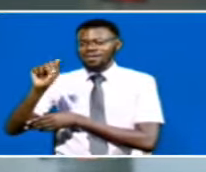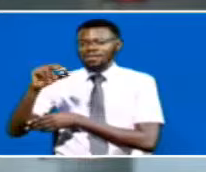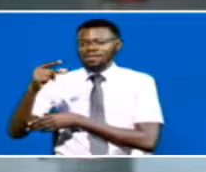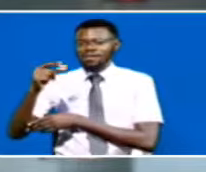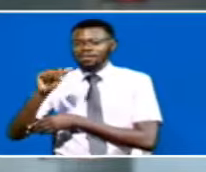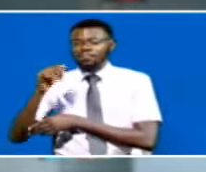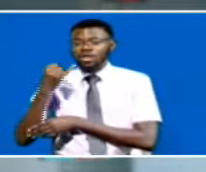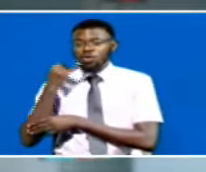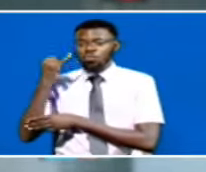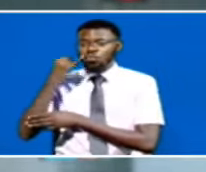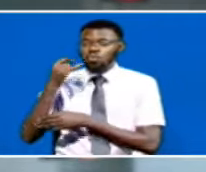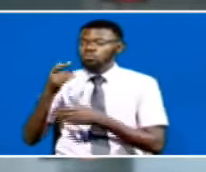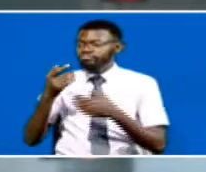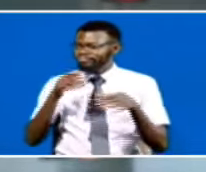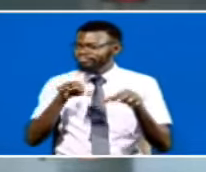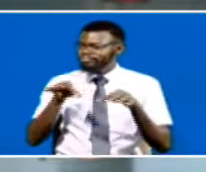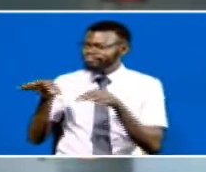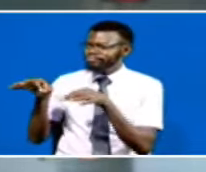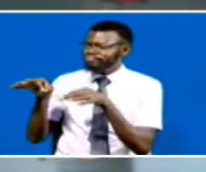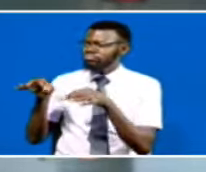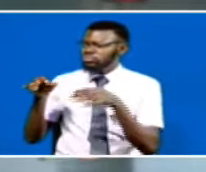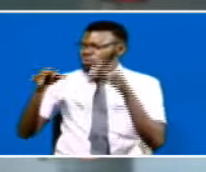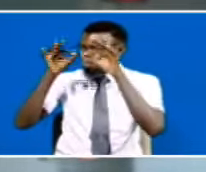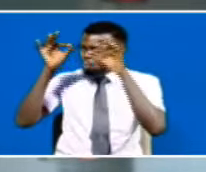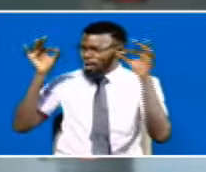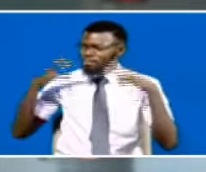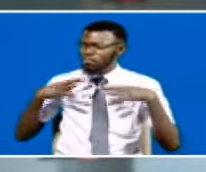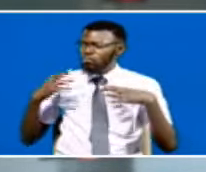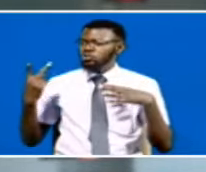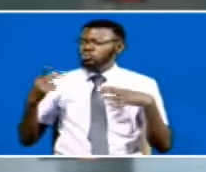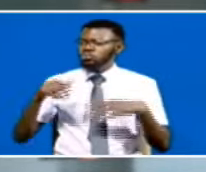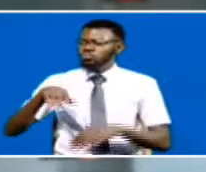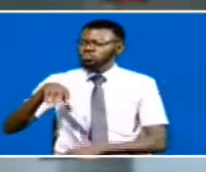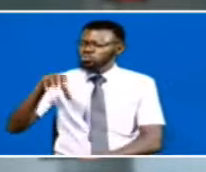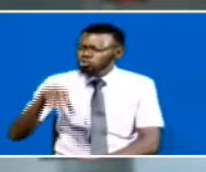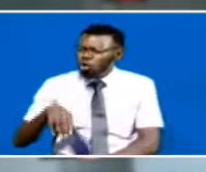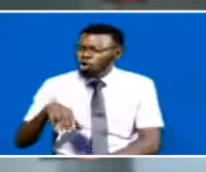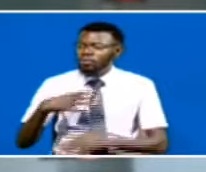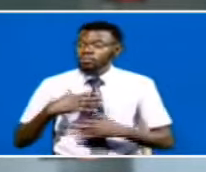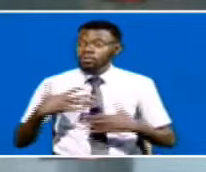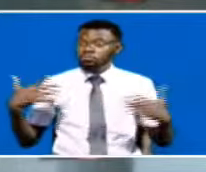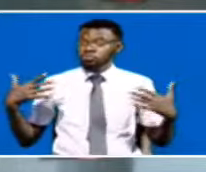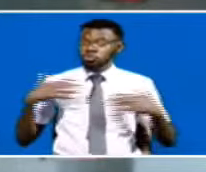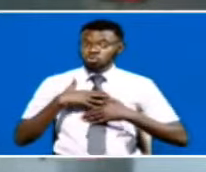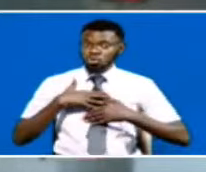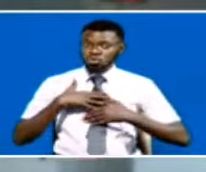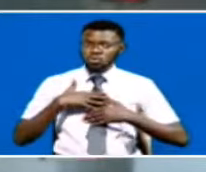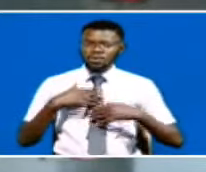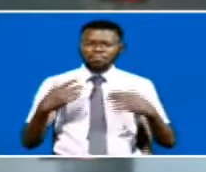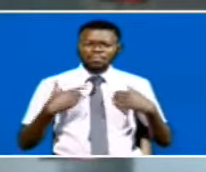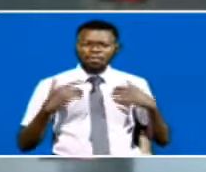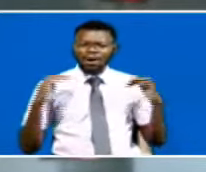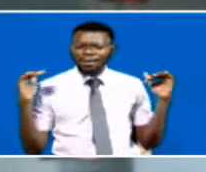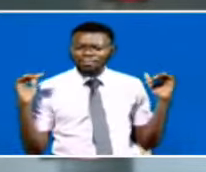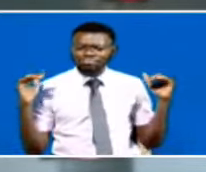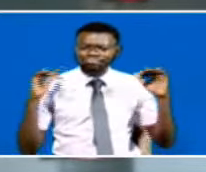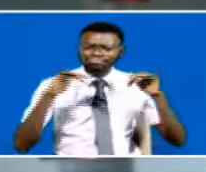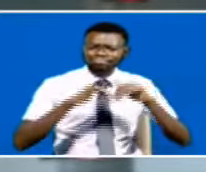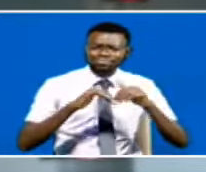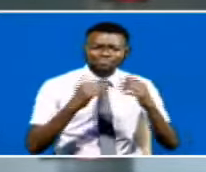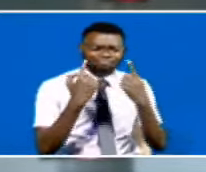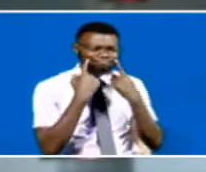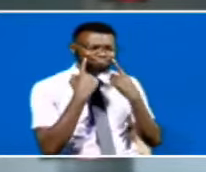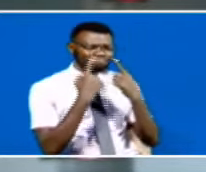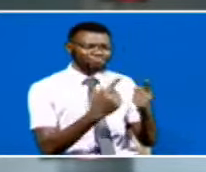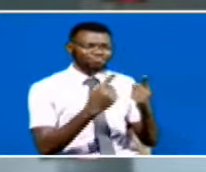wedding of a couple whose height caught the attention of many. Hundreds of residents turned up to witness the modestly planned